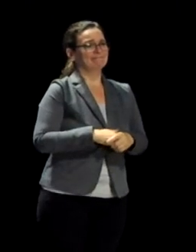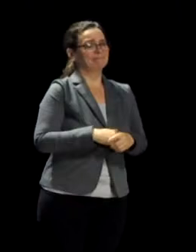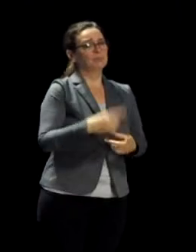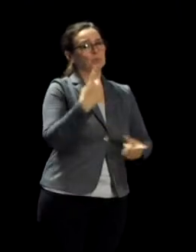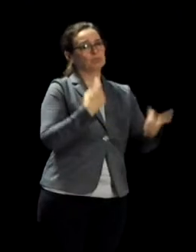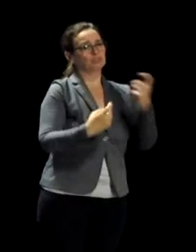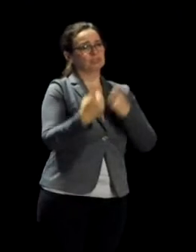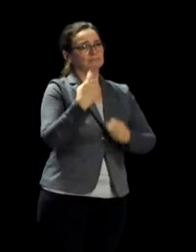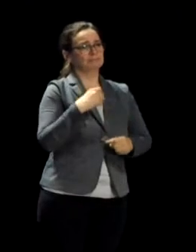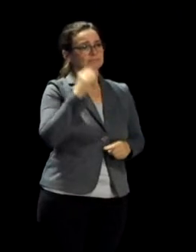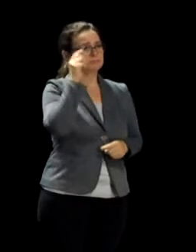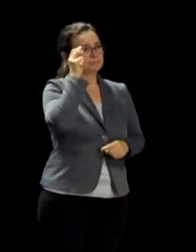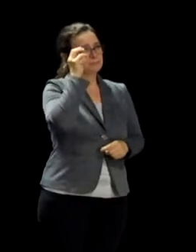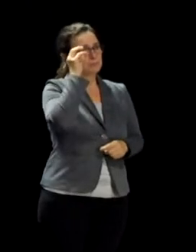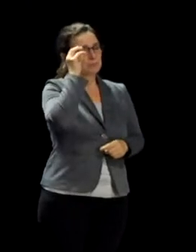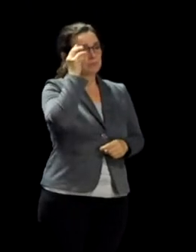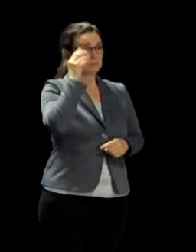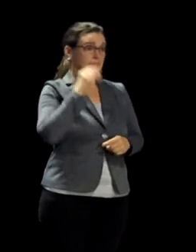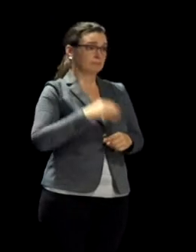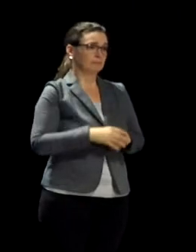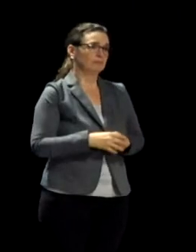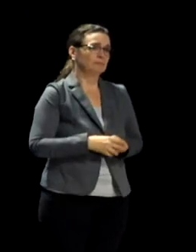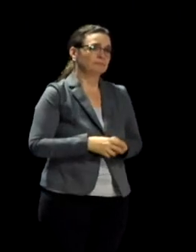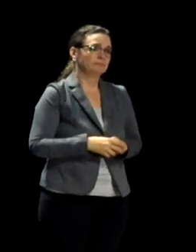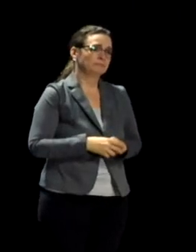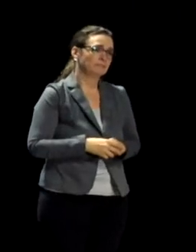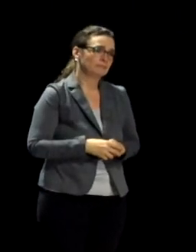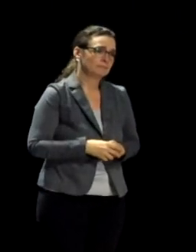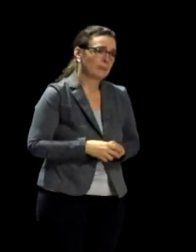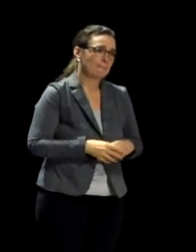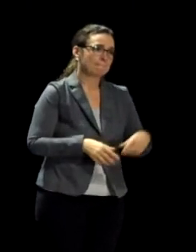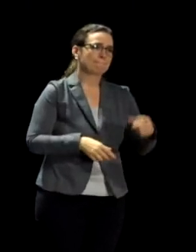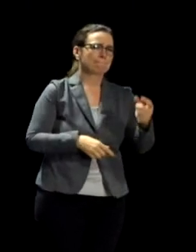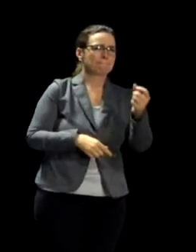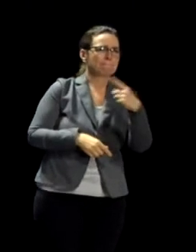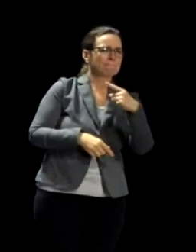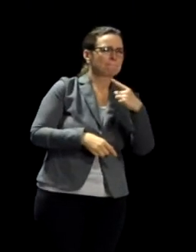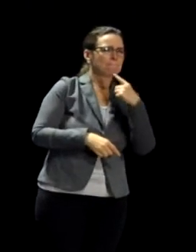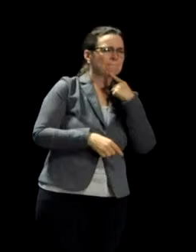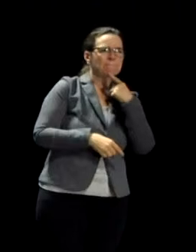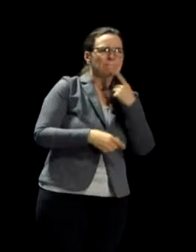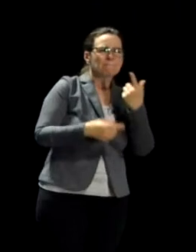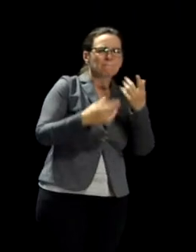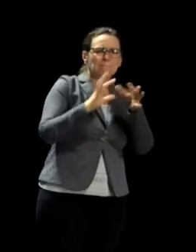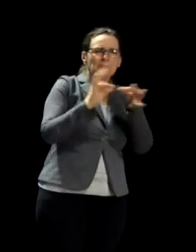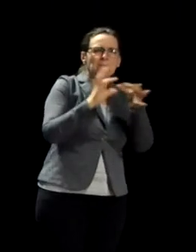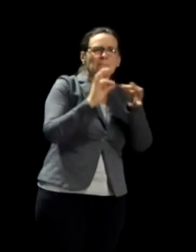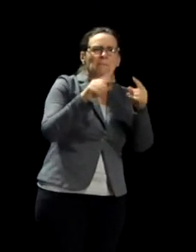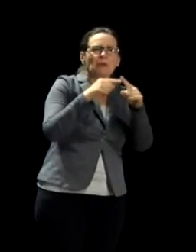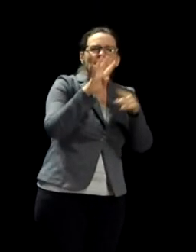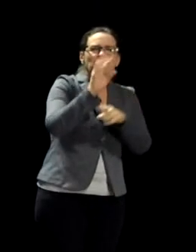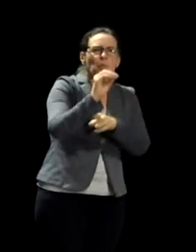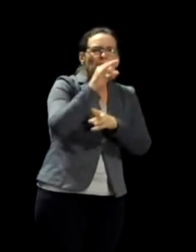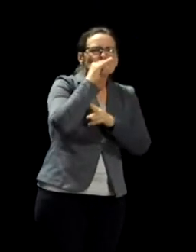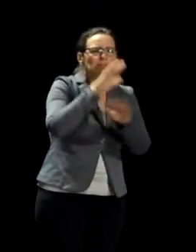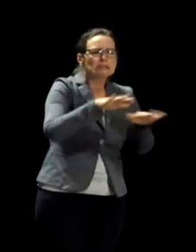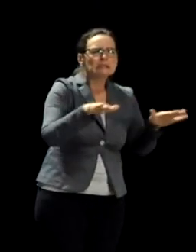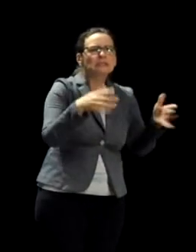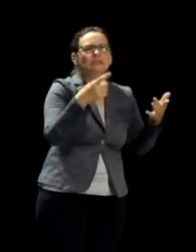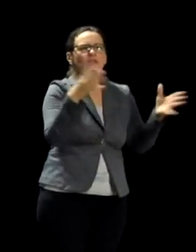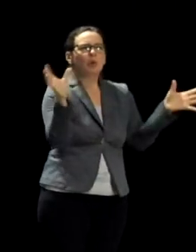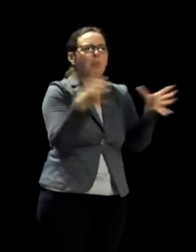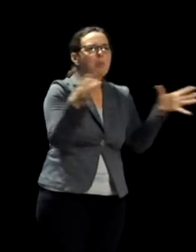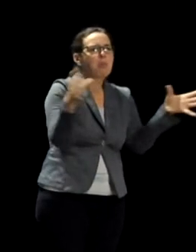You mentioned kids at a party, say 40 kids. Are there specific examples of graduation parties that have led to coronavirus